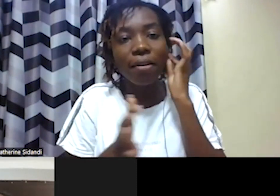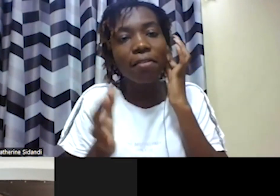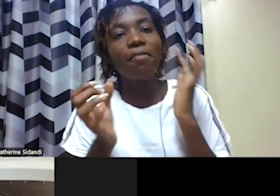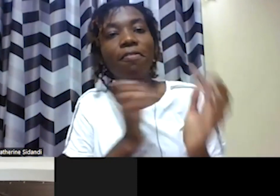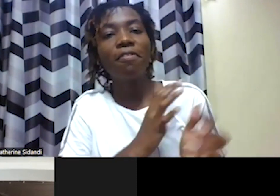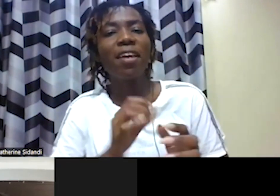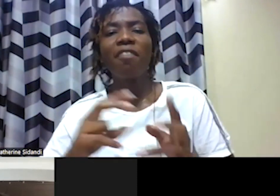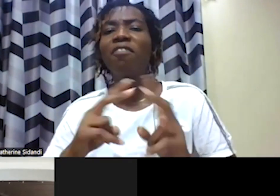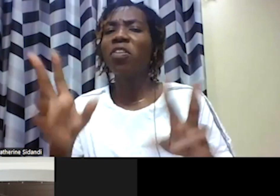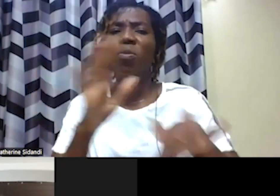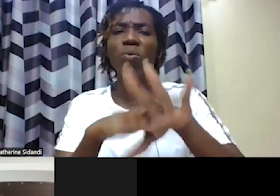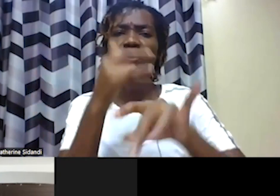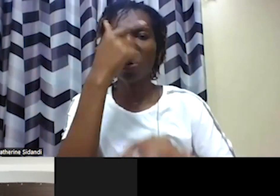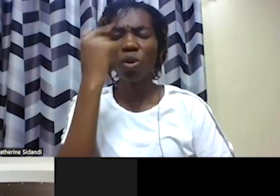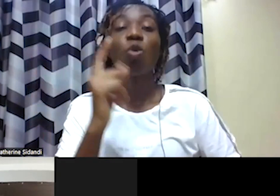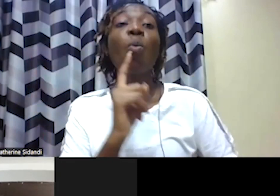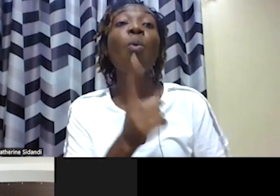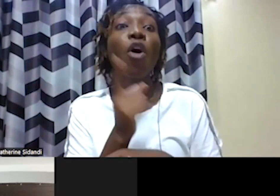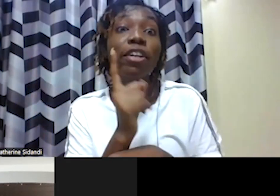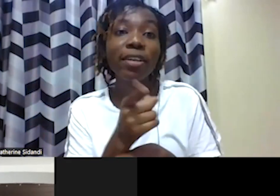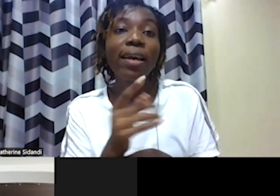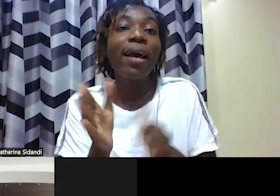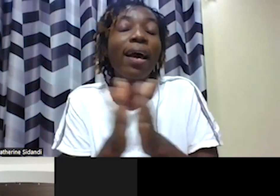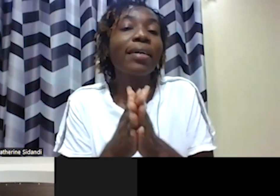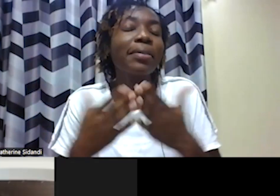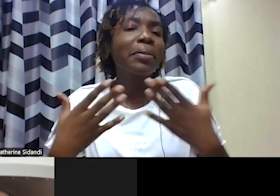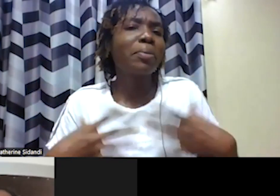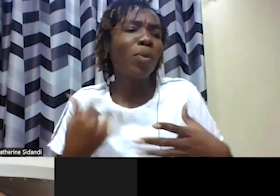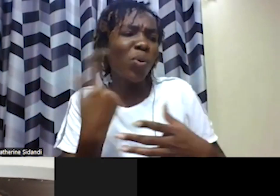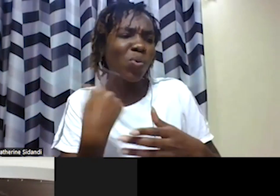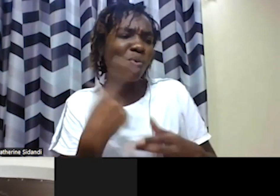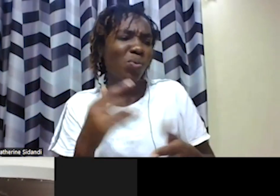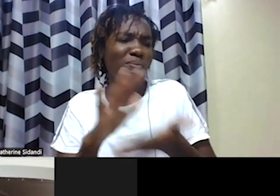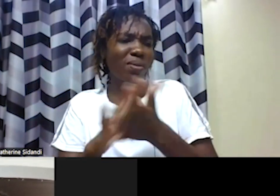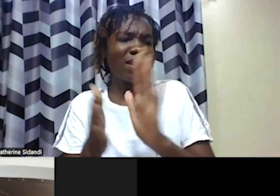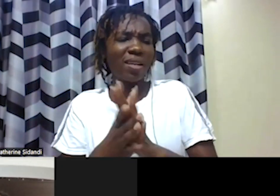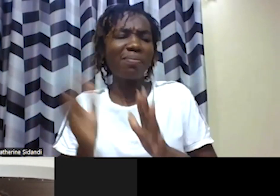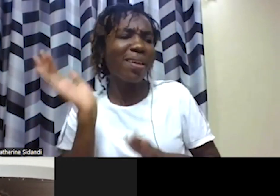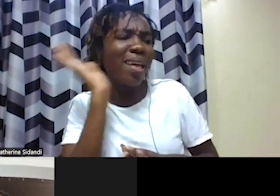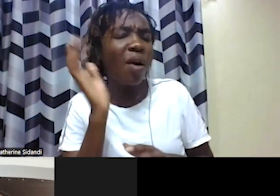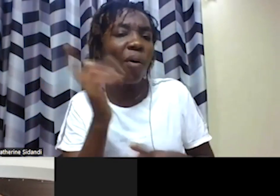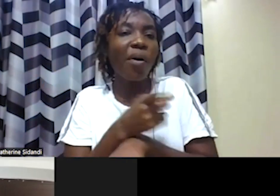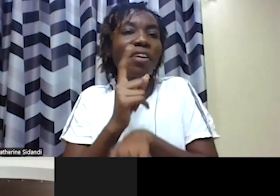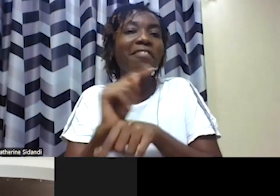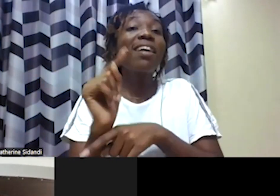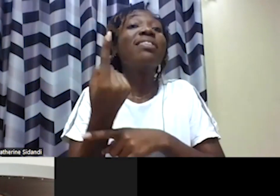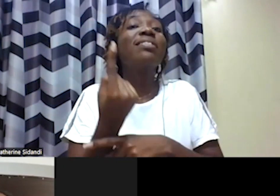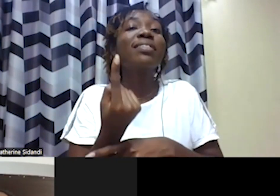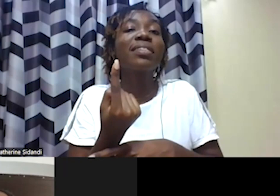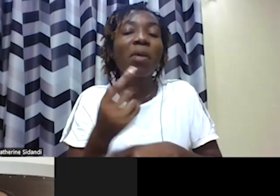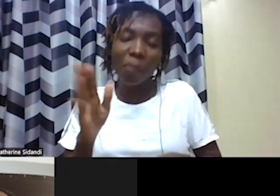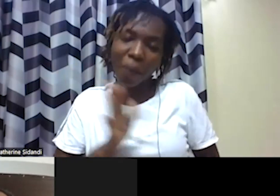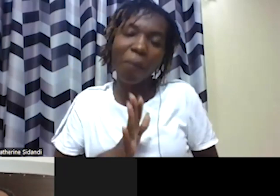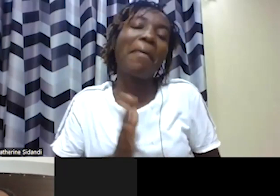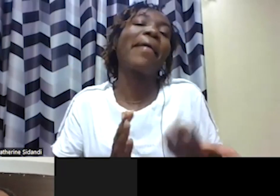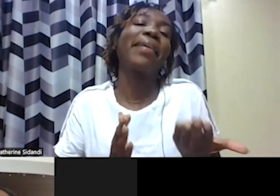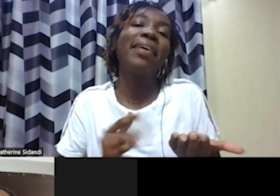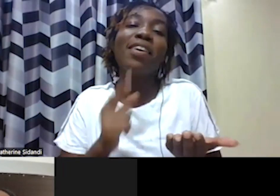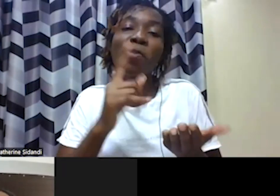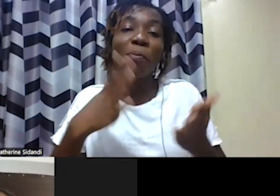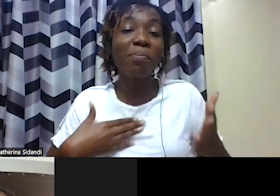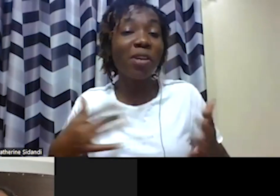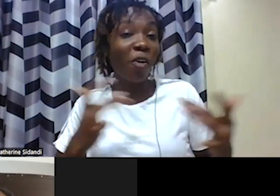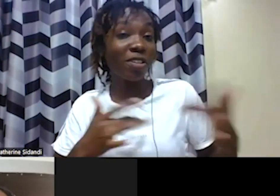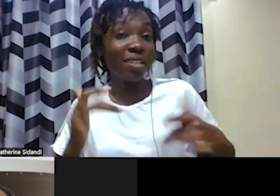it is a warning. So who gets to hear, to see warning first? It is a woman. I consider that